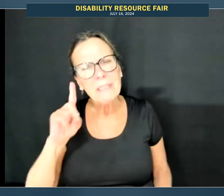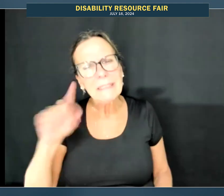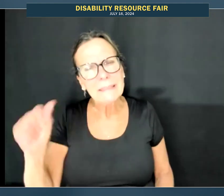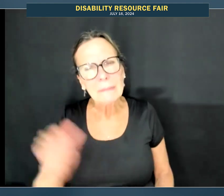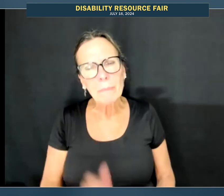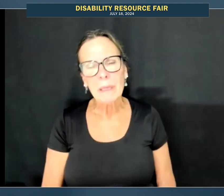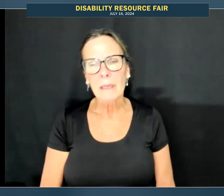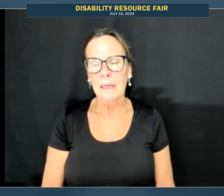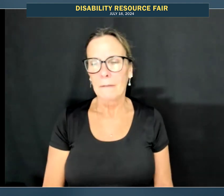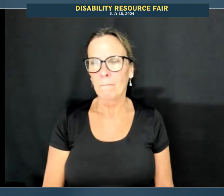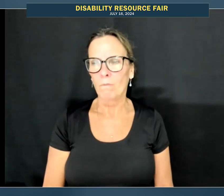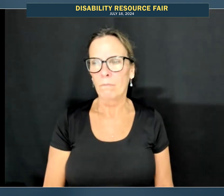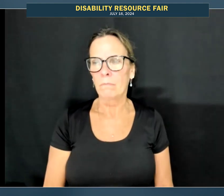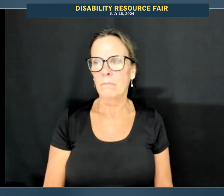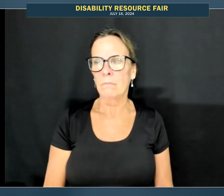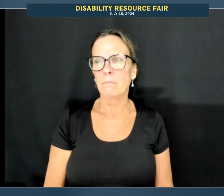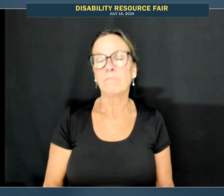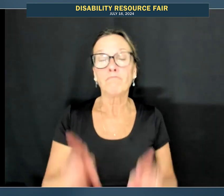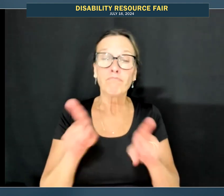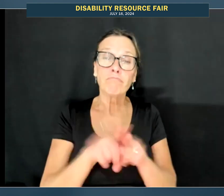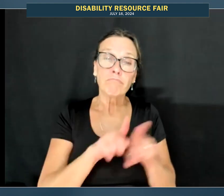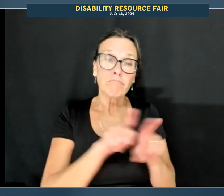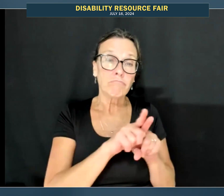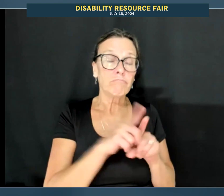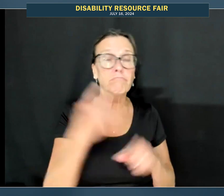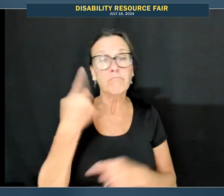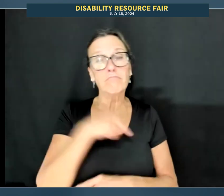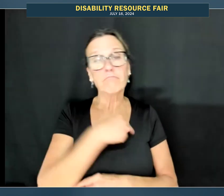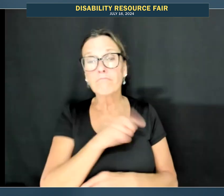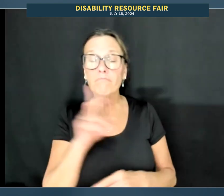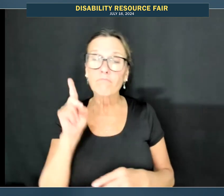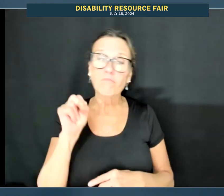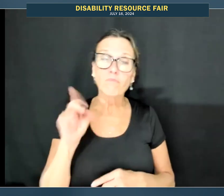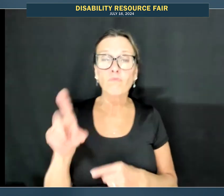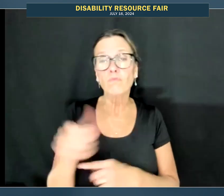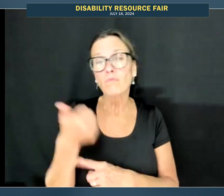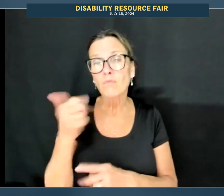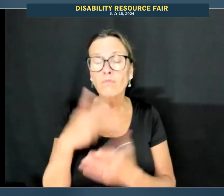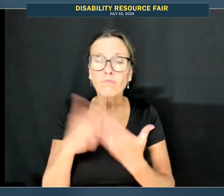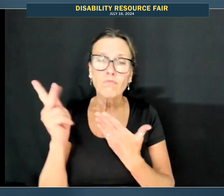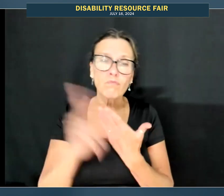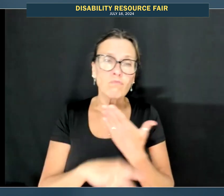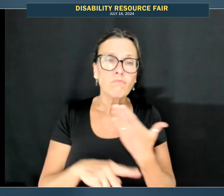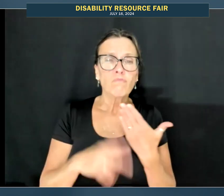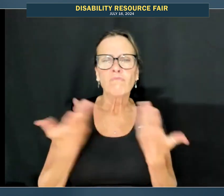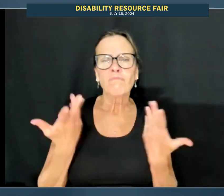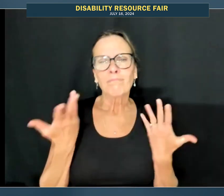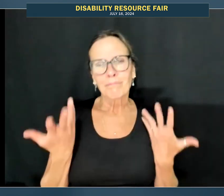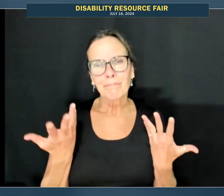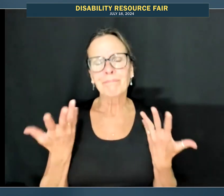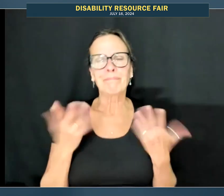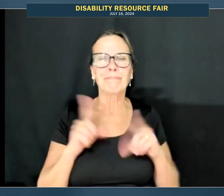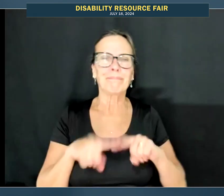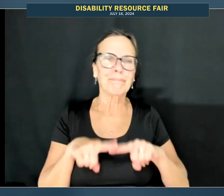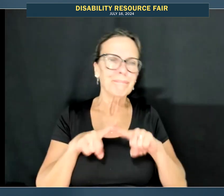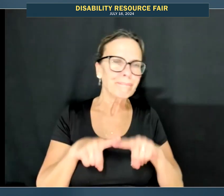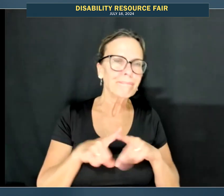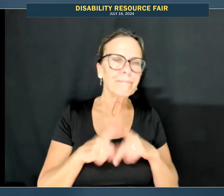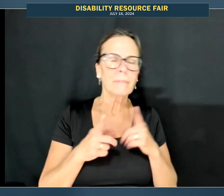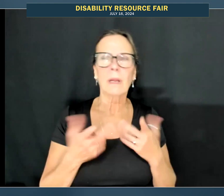And we also do other programs depending on